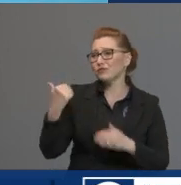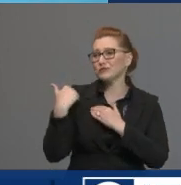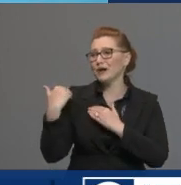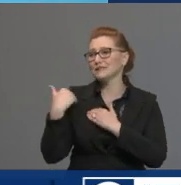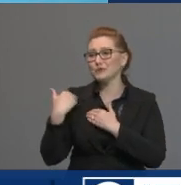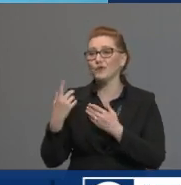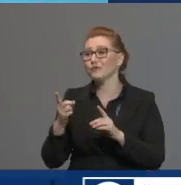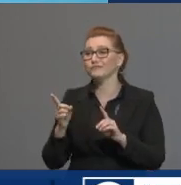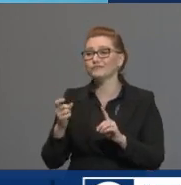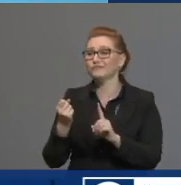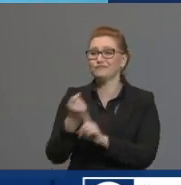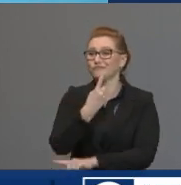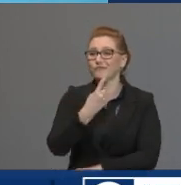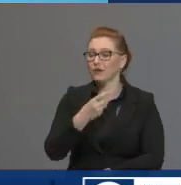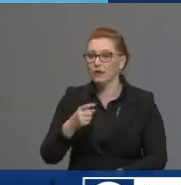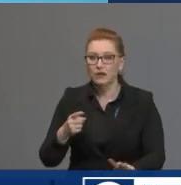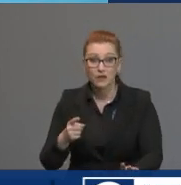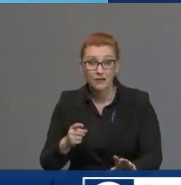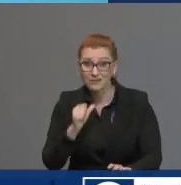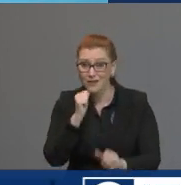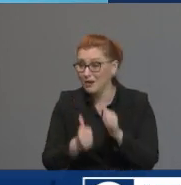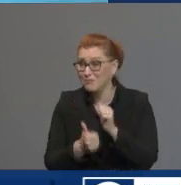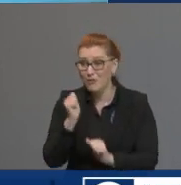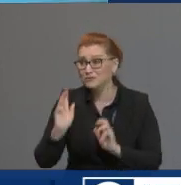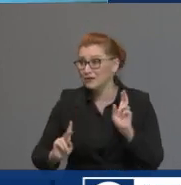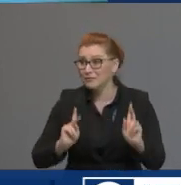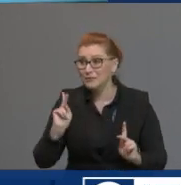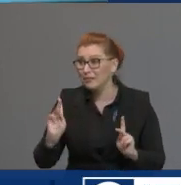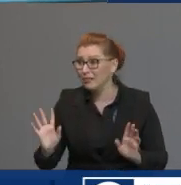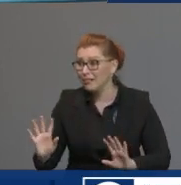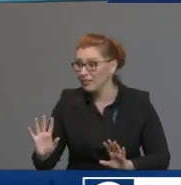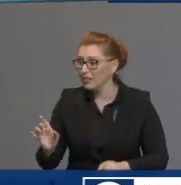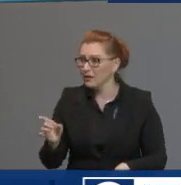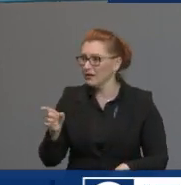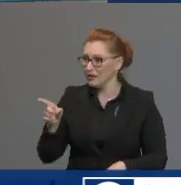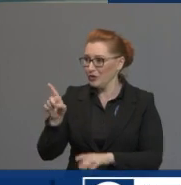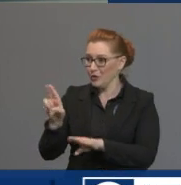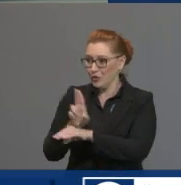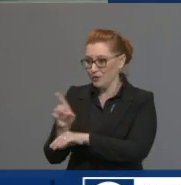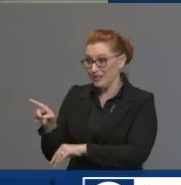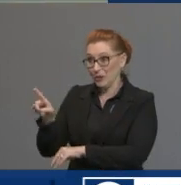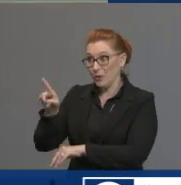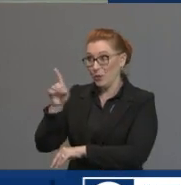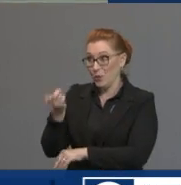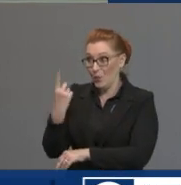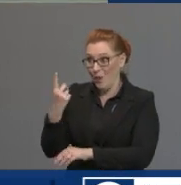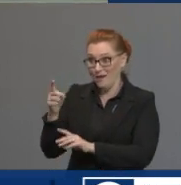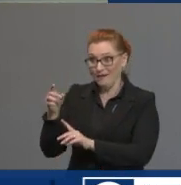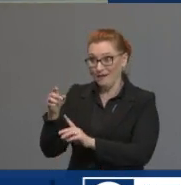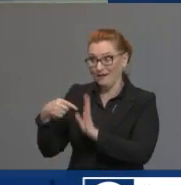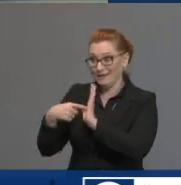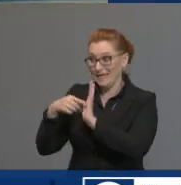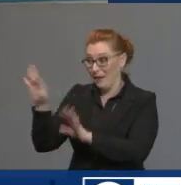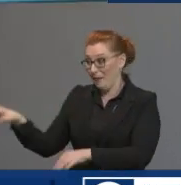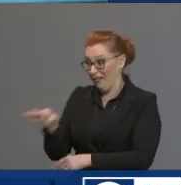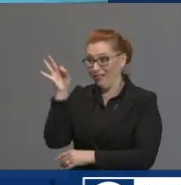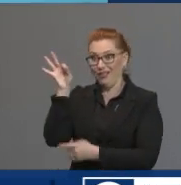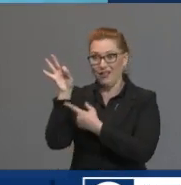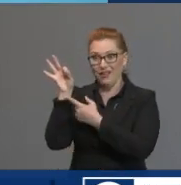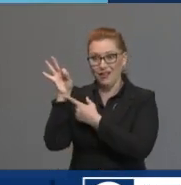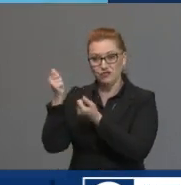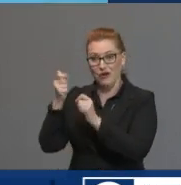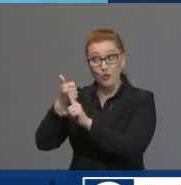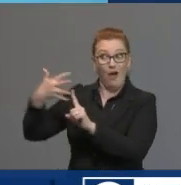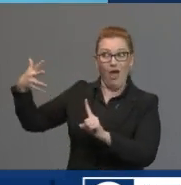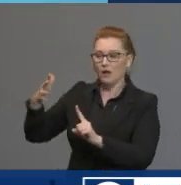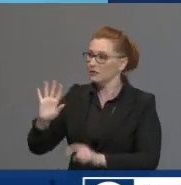of their neighbor. But that's not the majority of Arizonans. You're just taking an example and wanting to amplify it. And